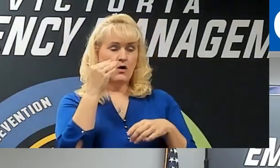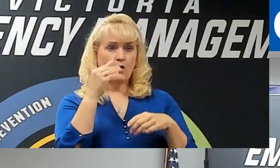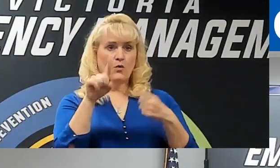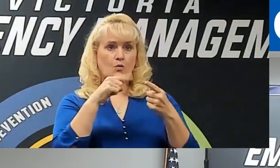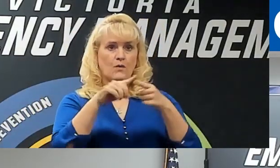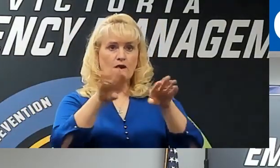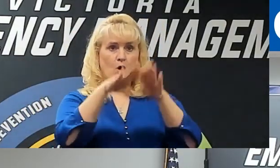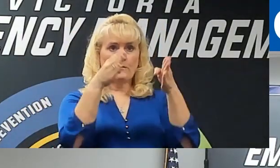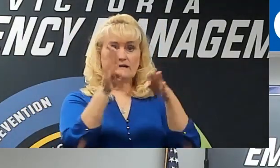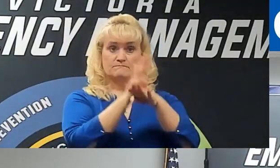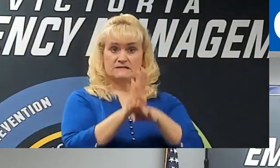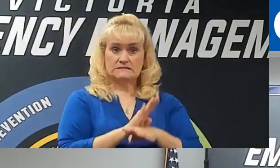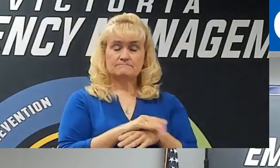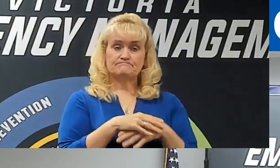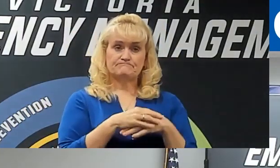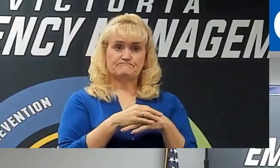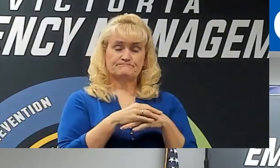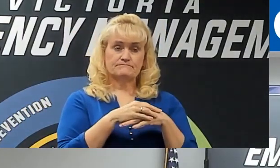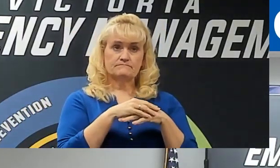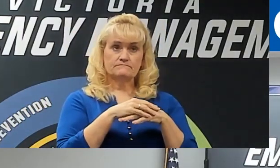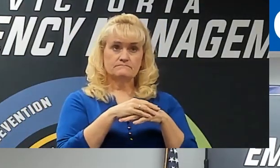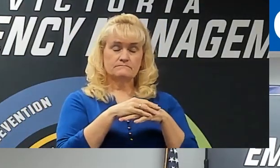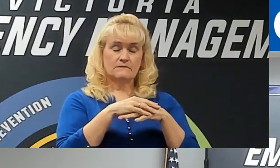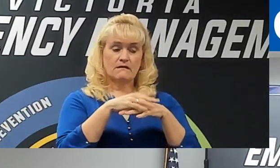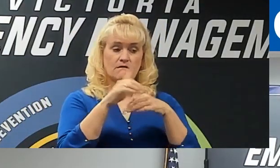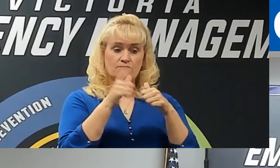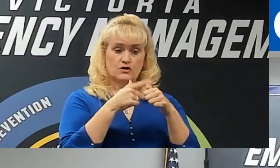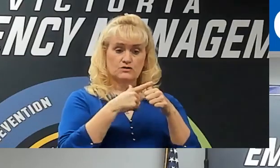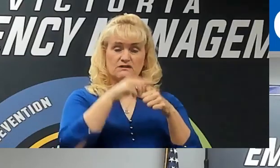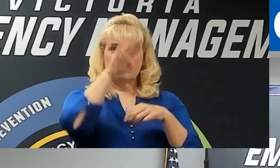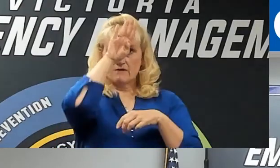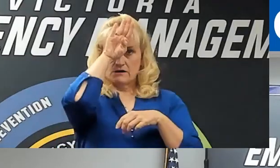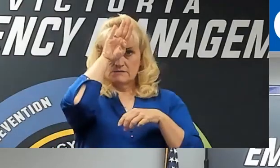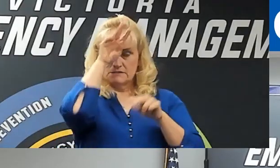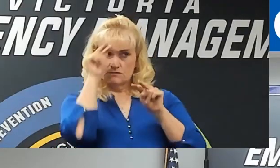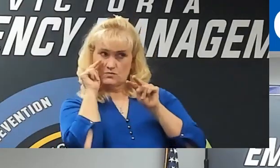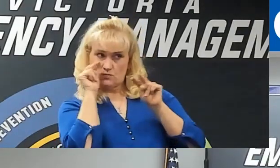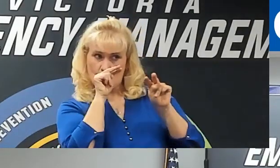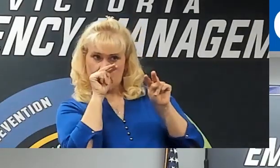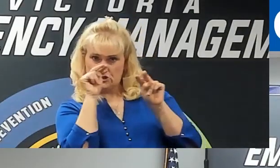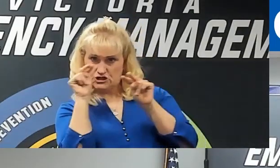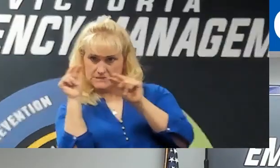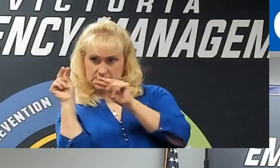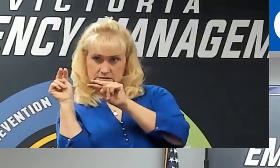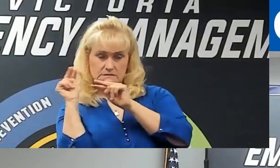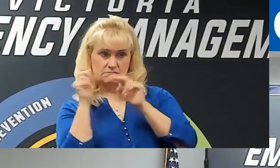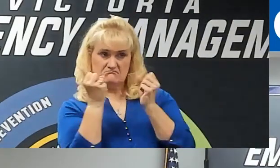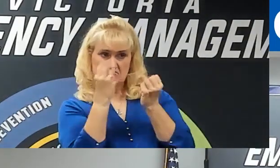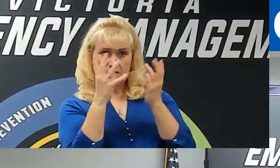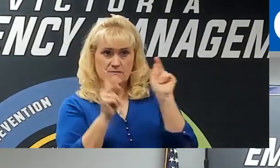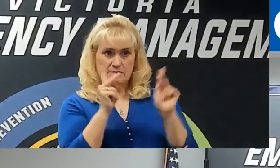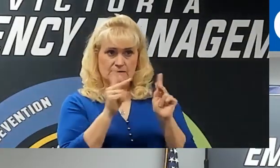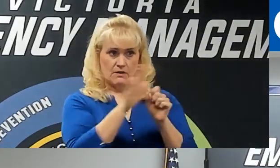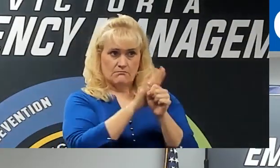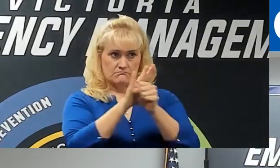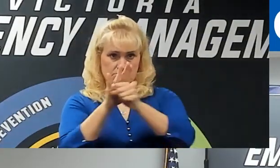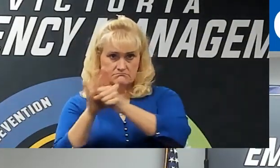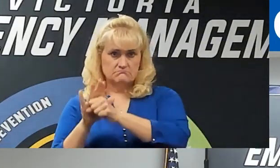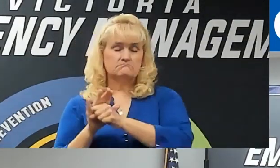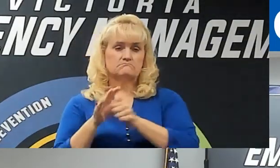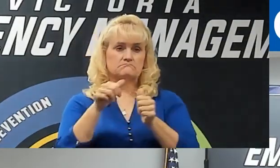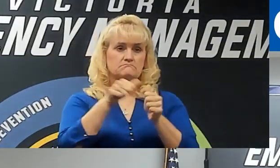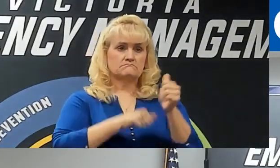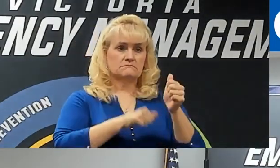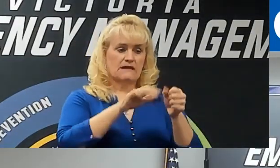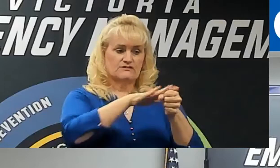began that our fire department, who typically monitors occupancy in buildings, so, every space has technically